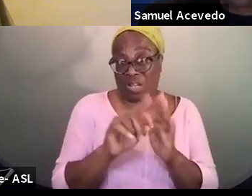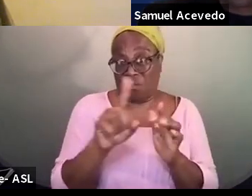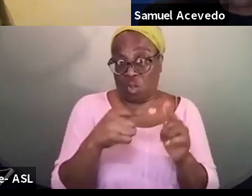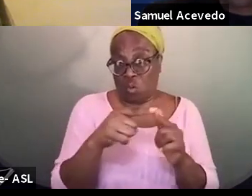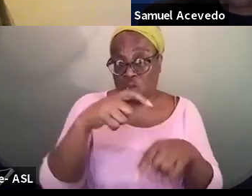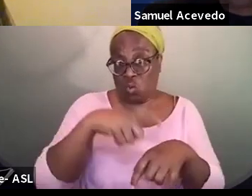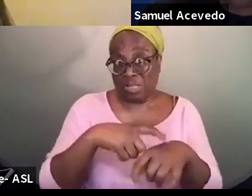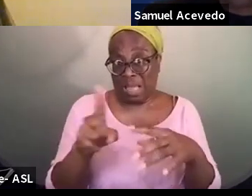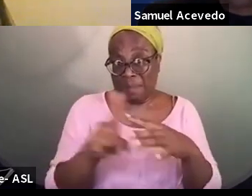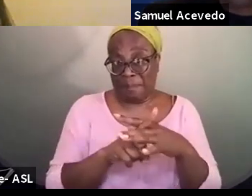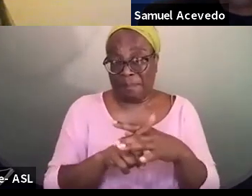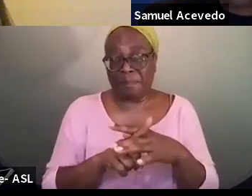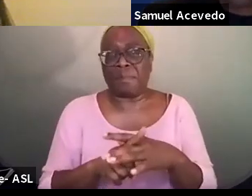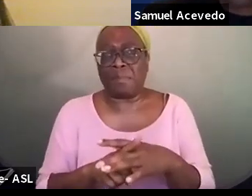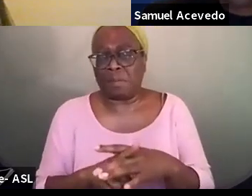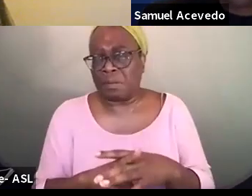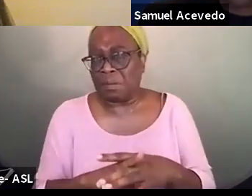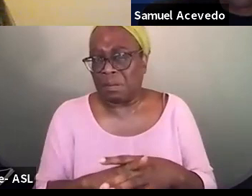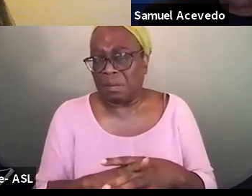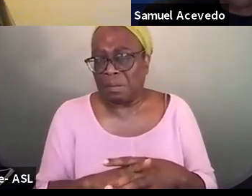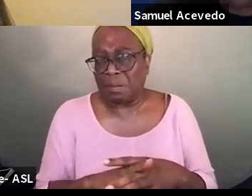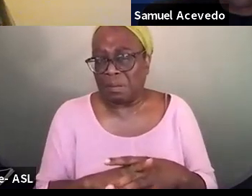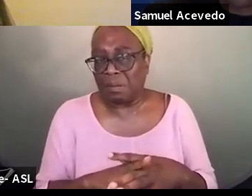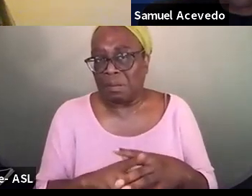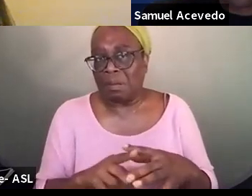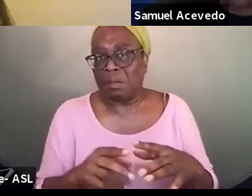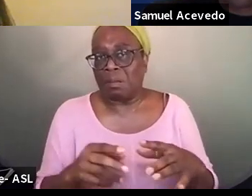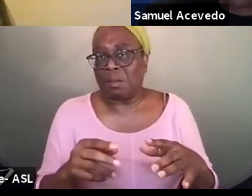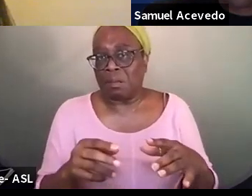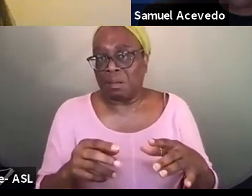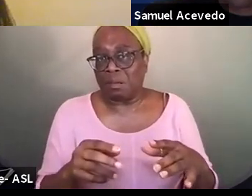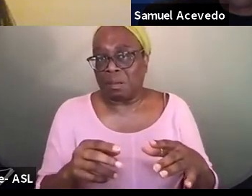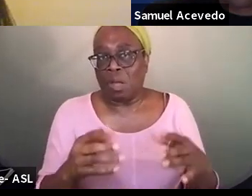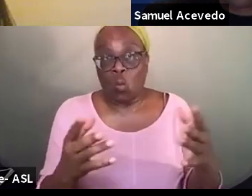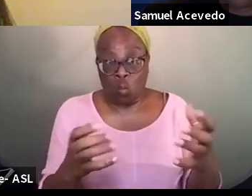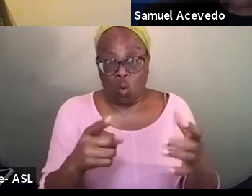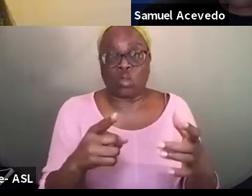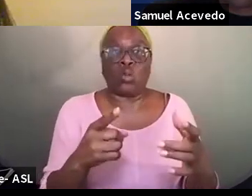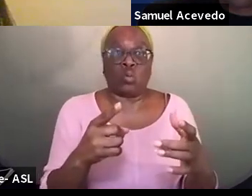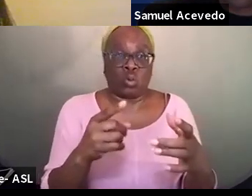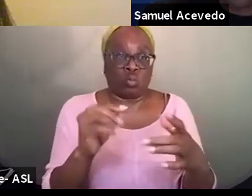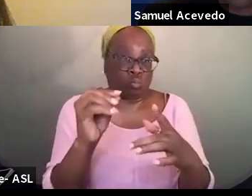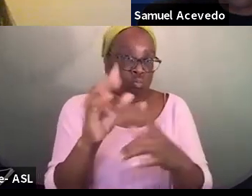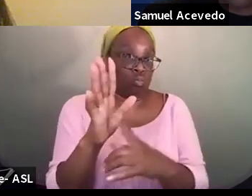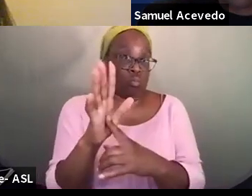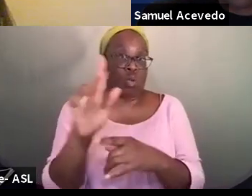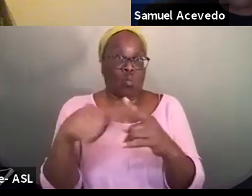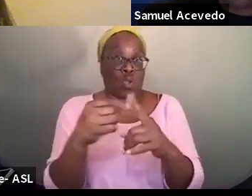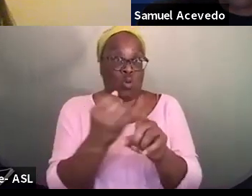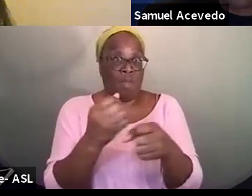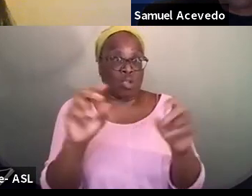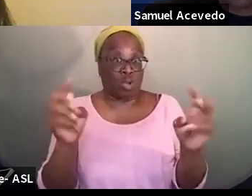will move you up as a panelist, and we will ask you to turn on your camera for public comment. Our first